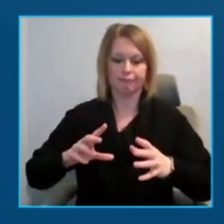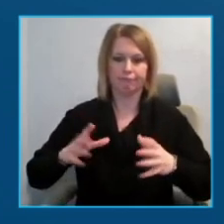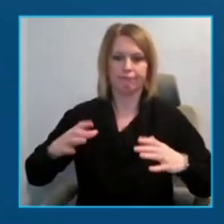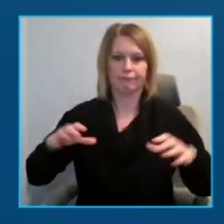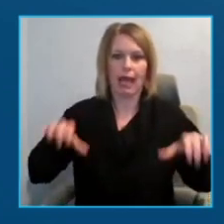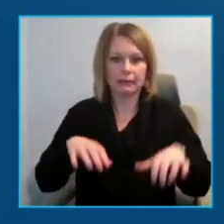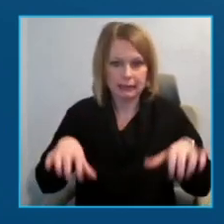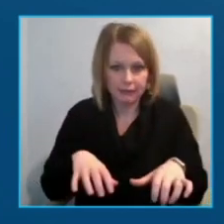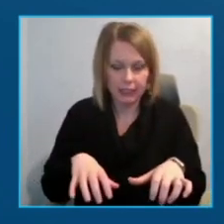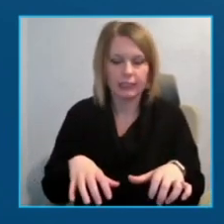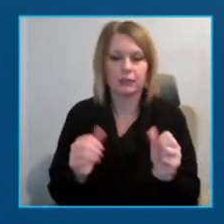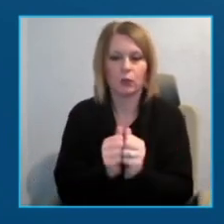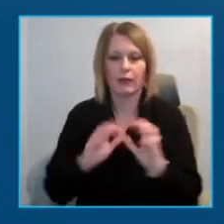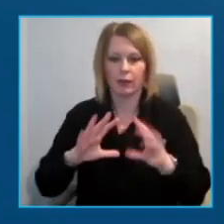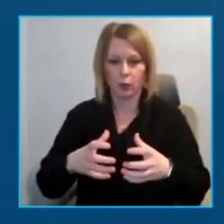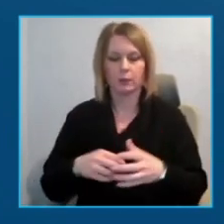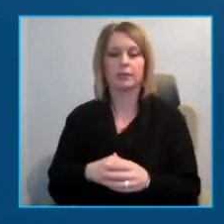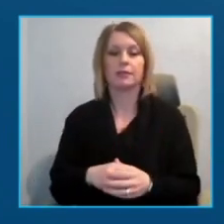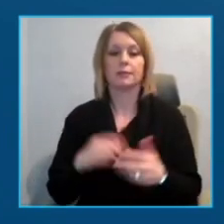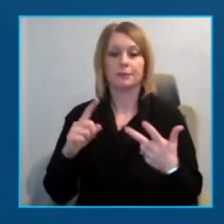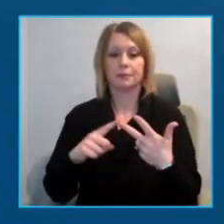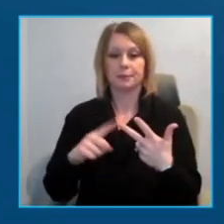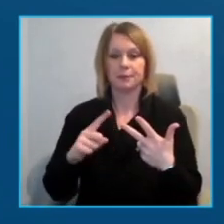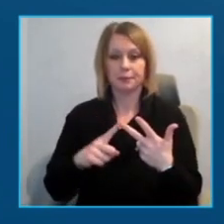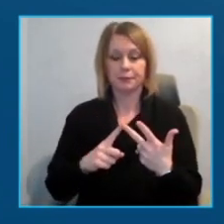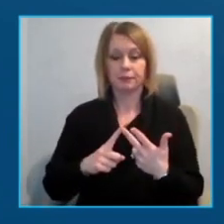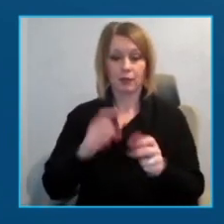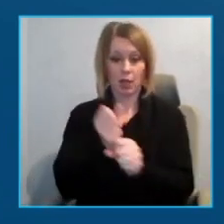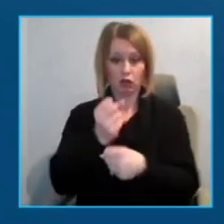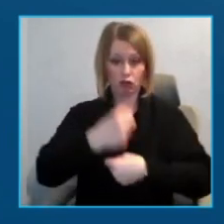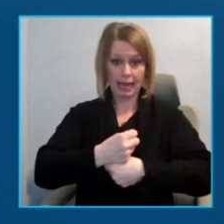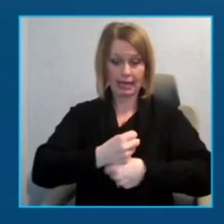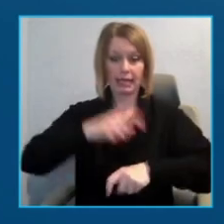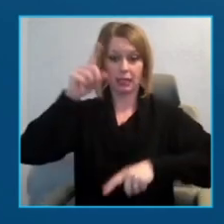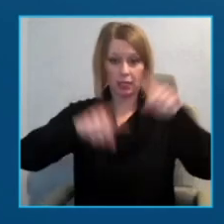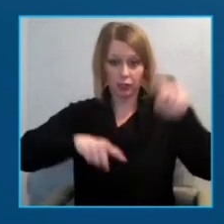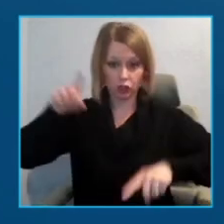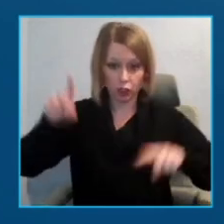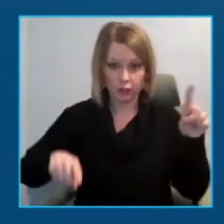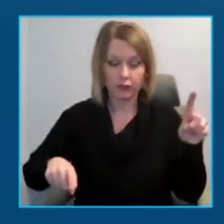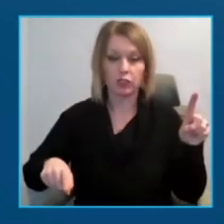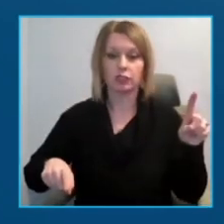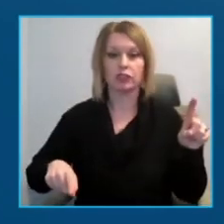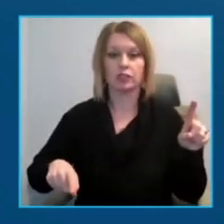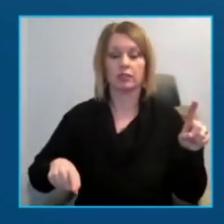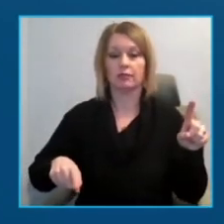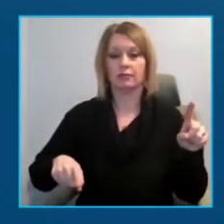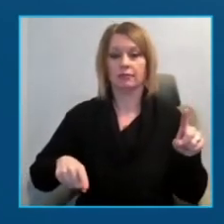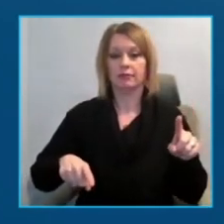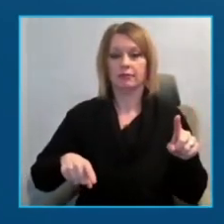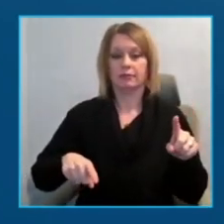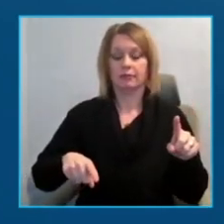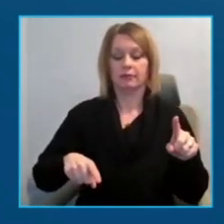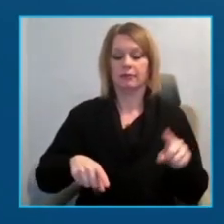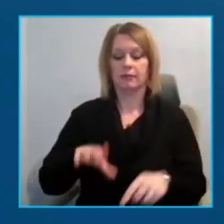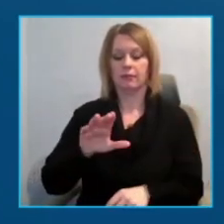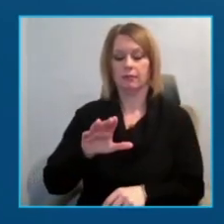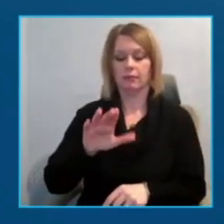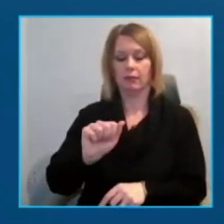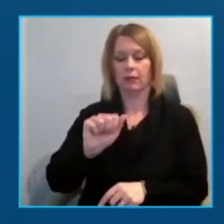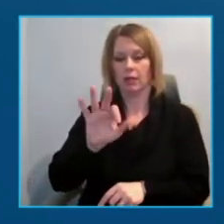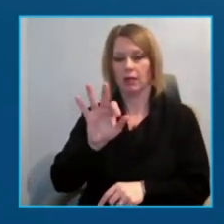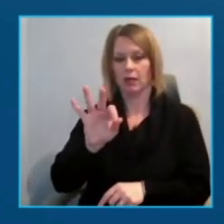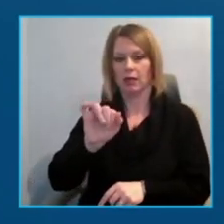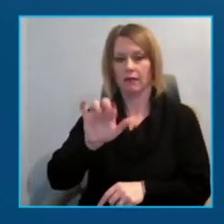groups, creating a diverse affirmative action committee to implement the affirmative action plan and